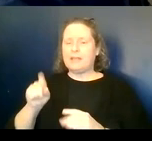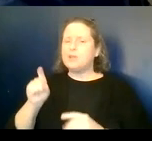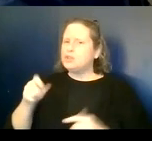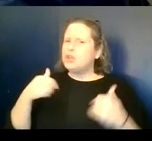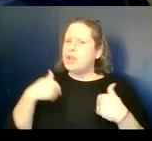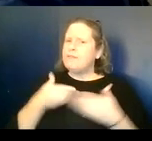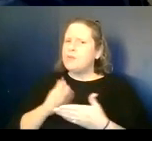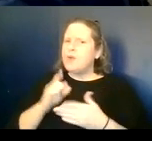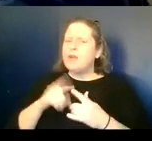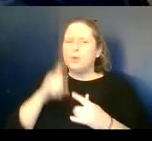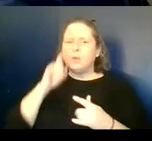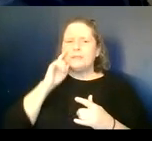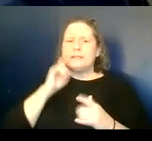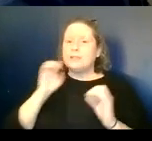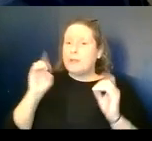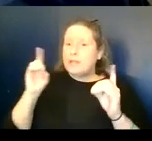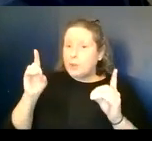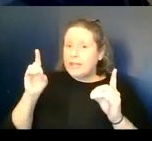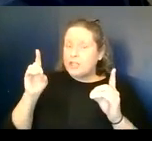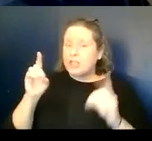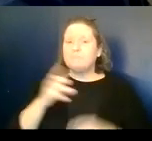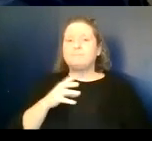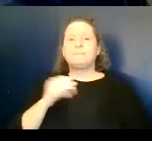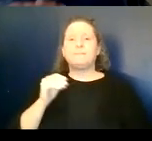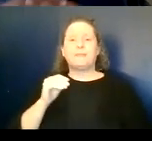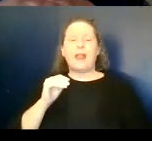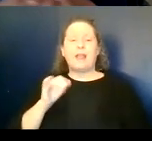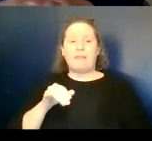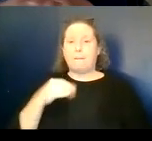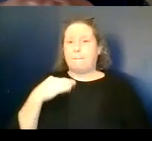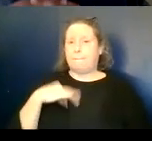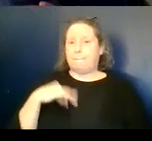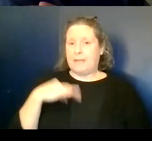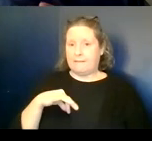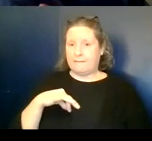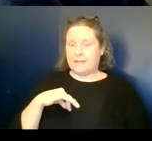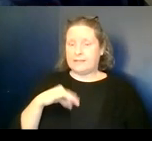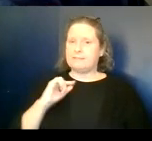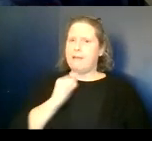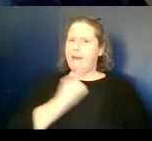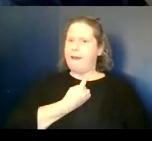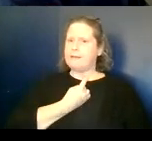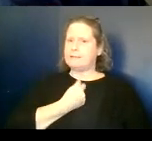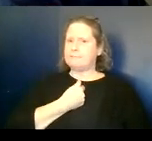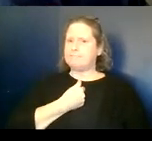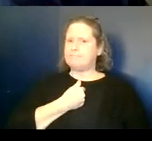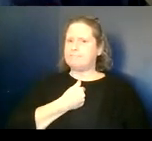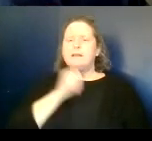sexual education that benefit us, not only